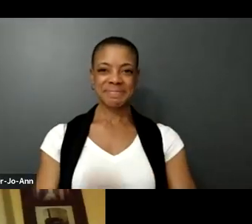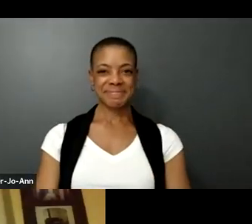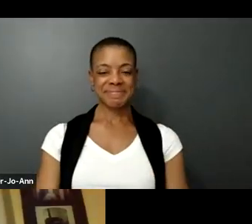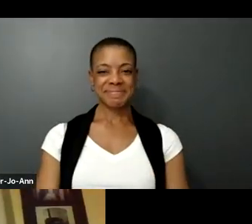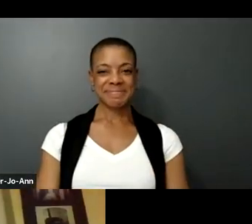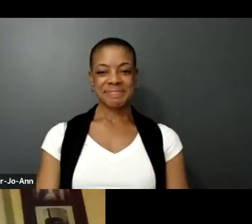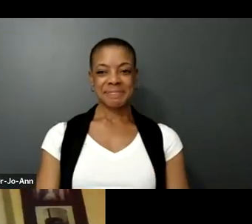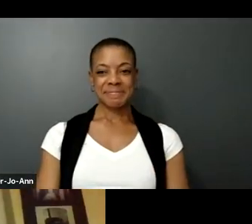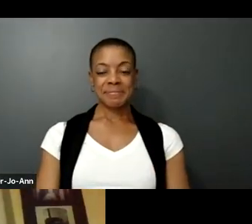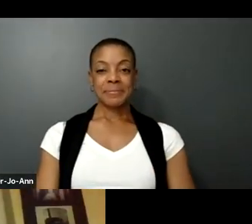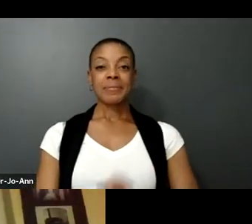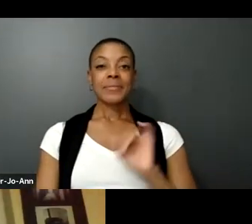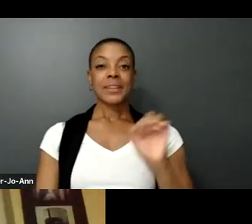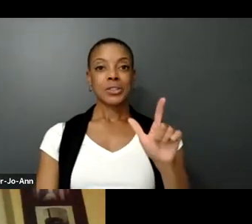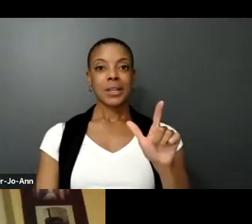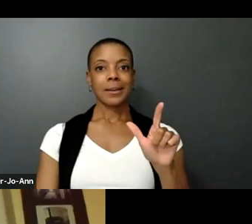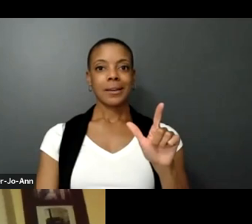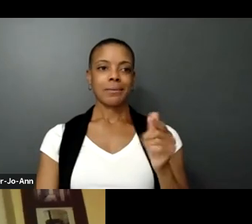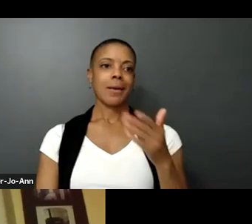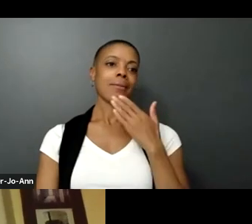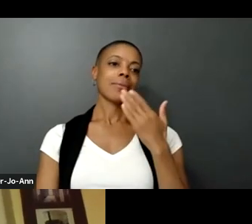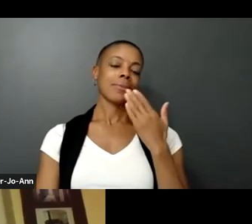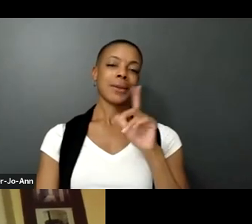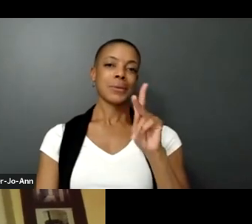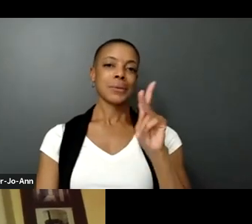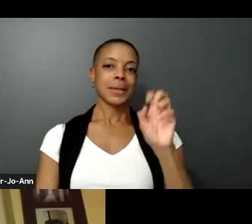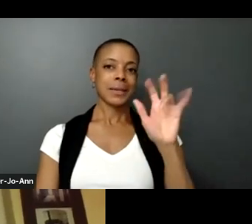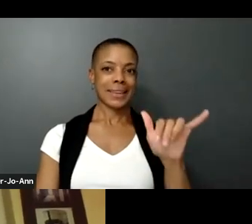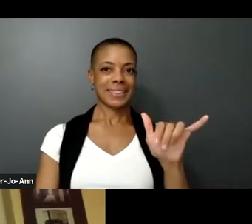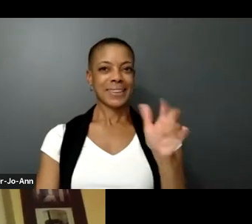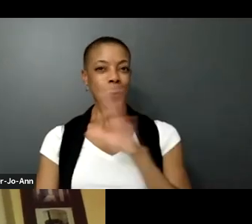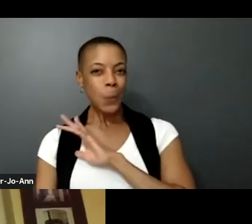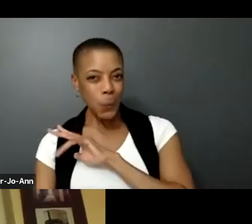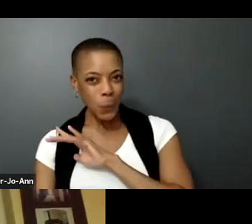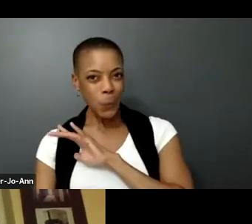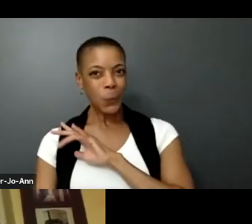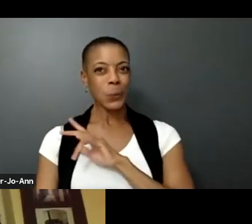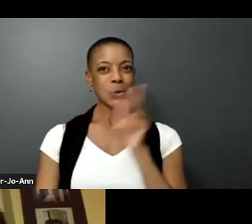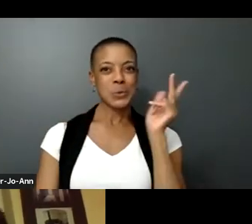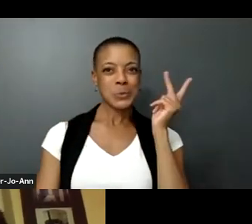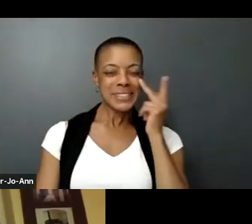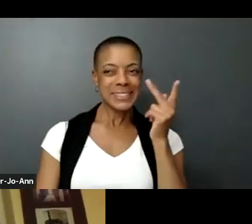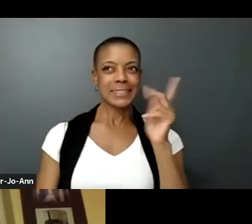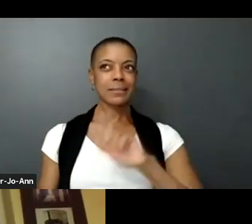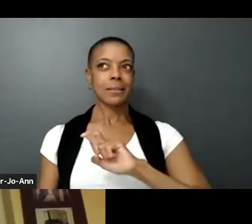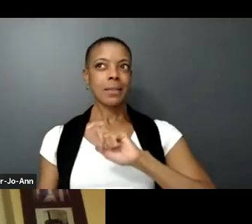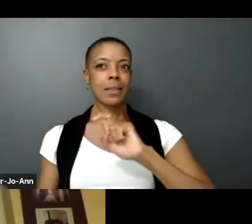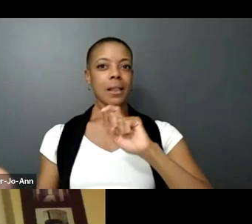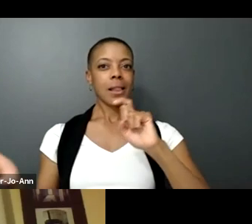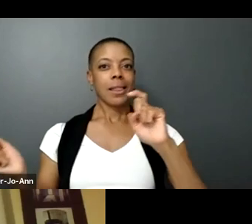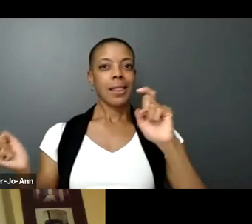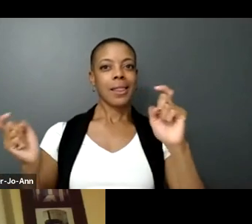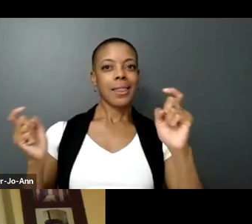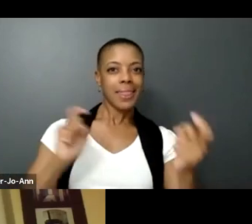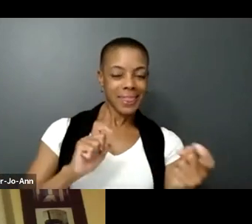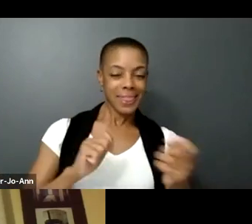Miigwech, Kelly. It's so cool to listen to the progression over the years. Like, I know that, you know, being a